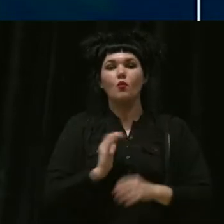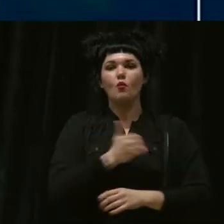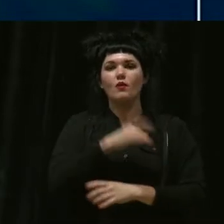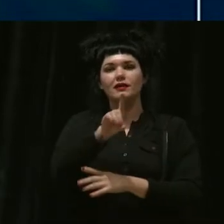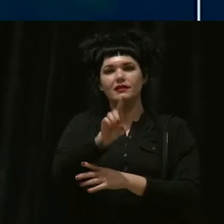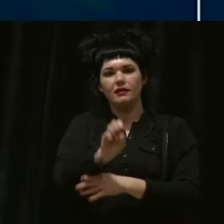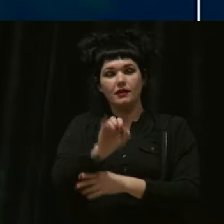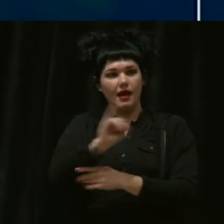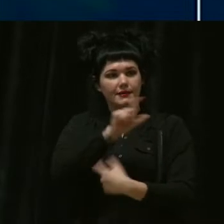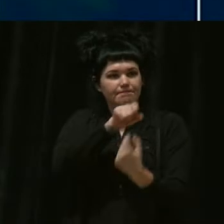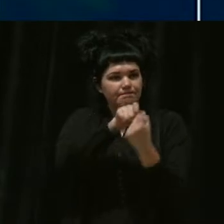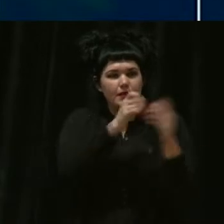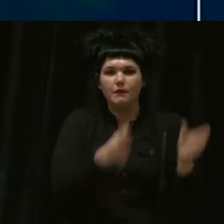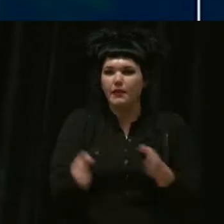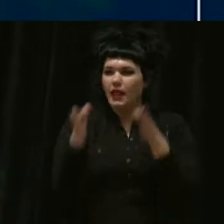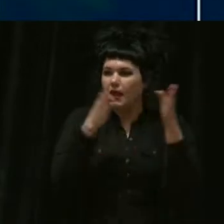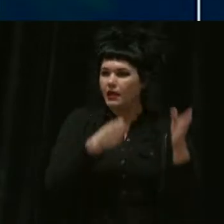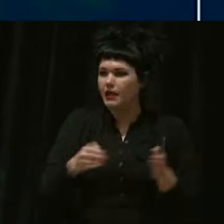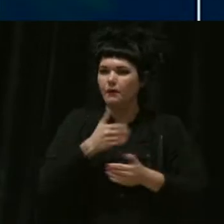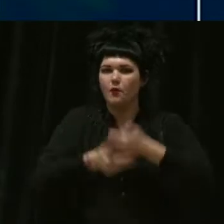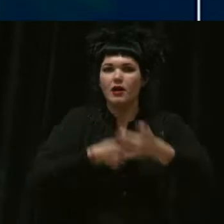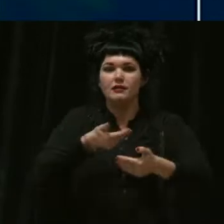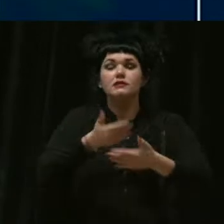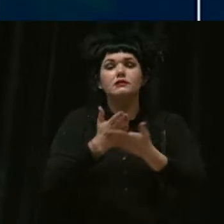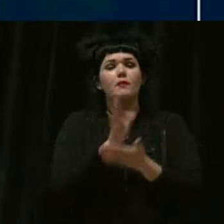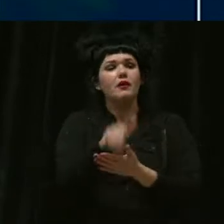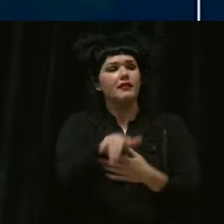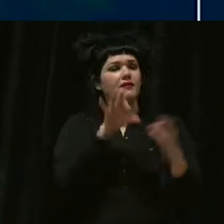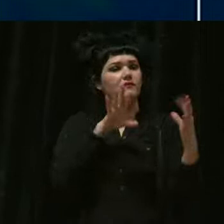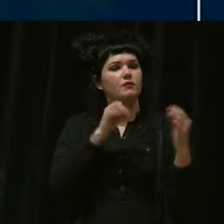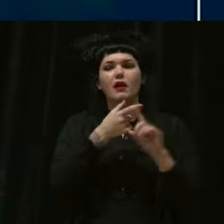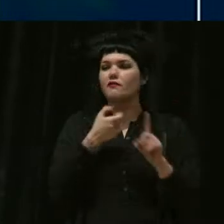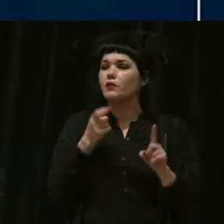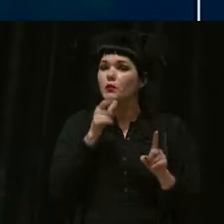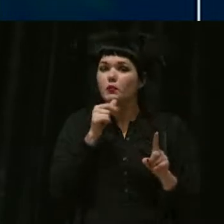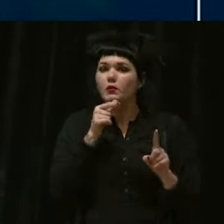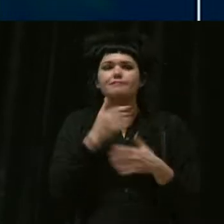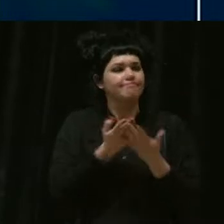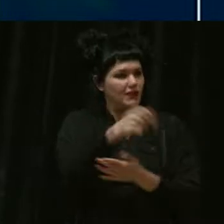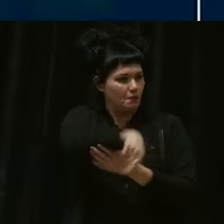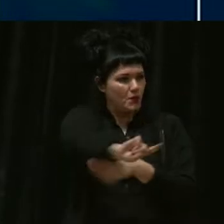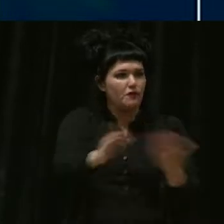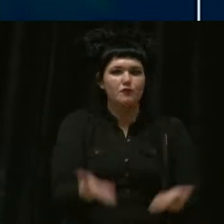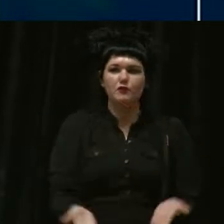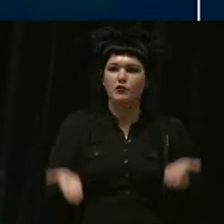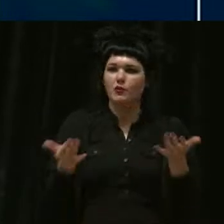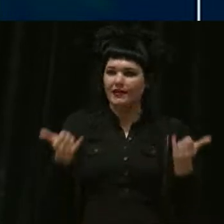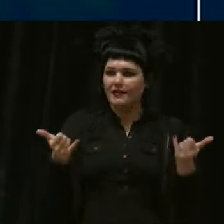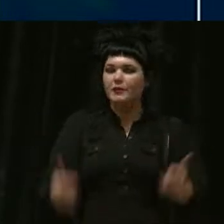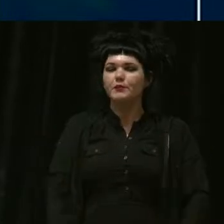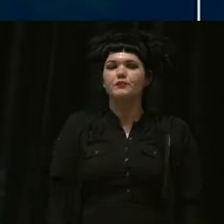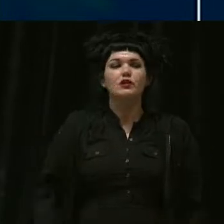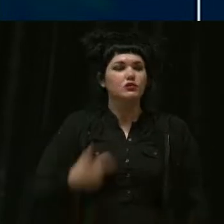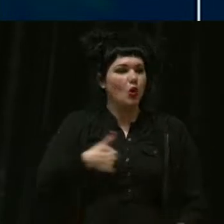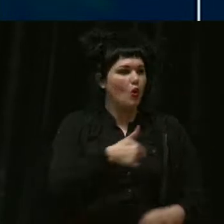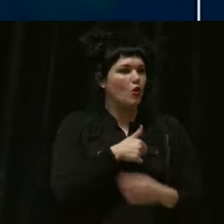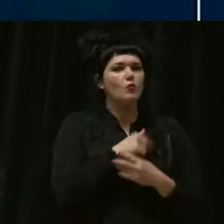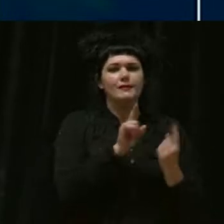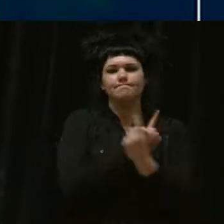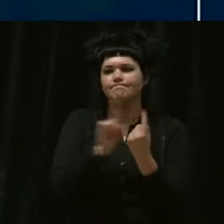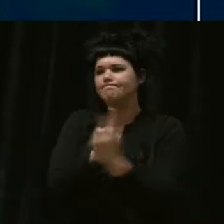strategic planning process. Some of that feedback was provided by some of you who are in the room. So we went around and talked to